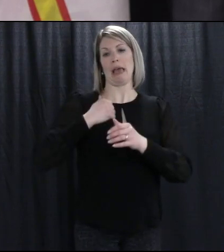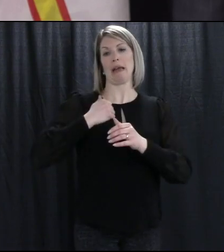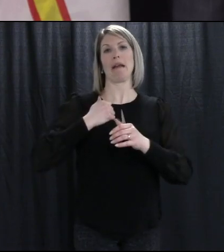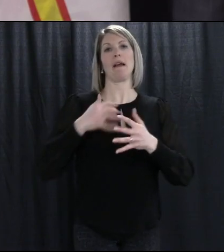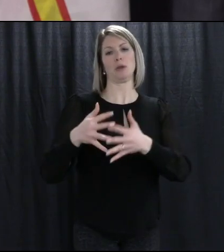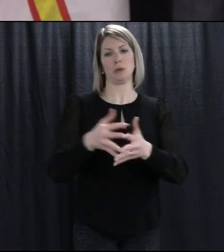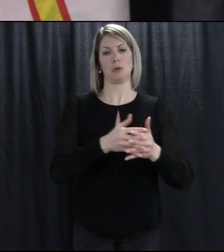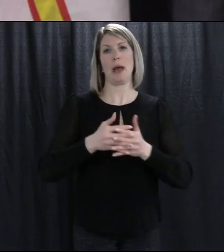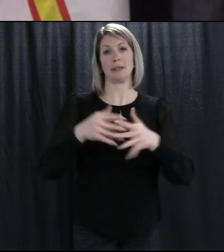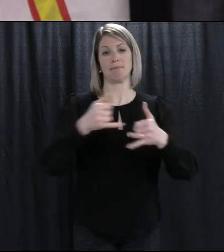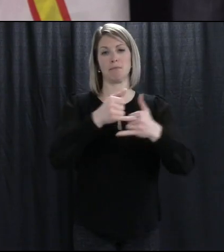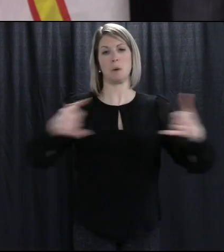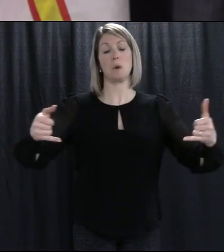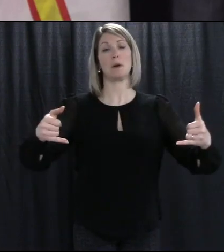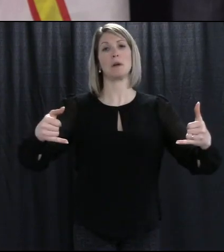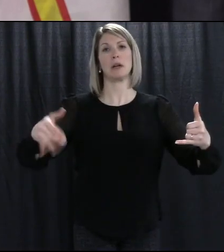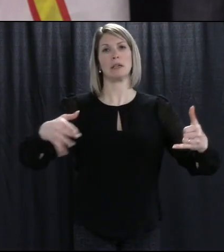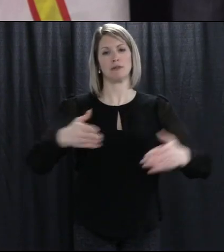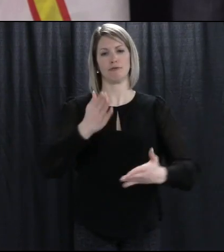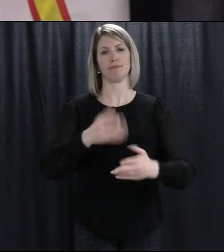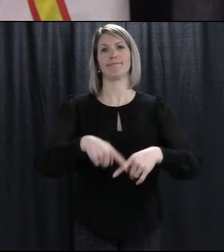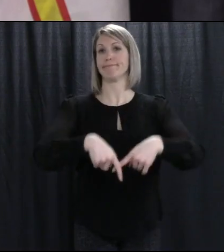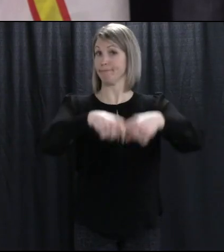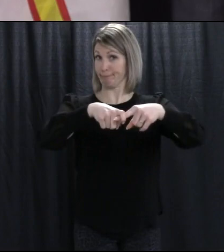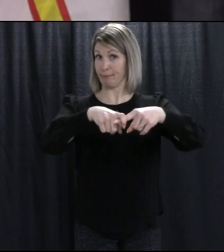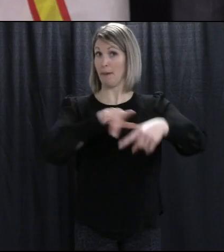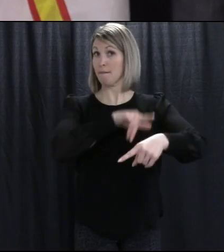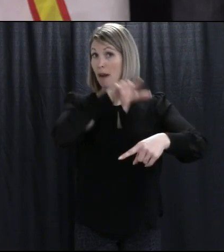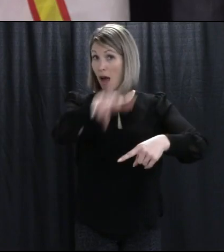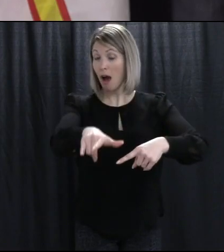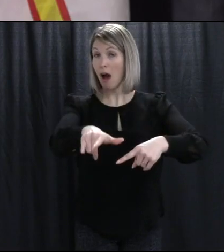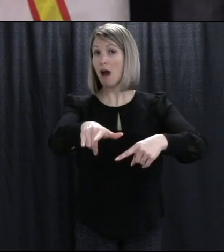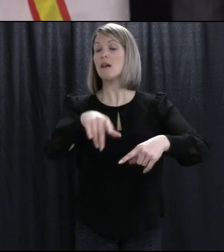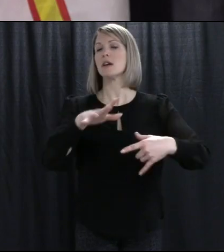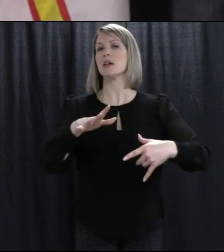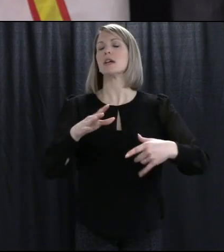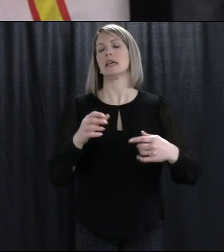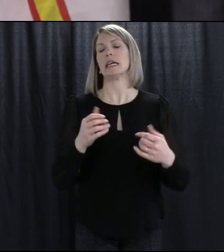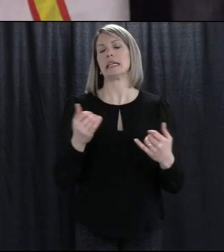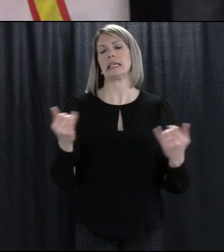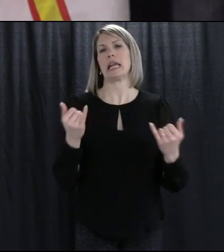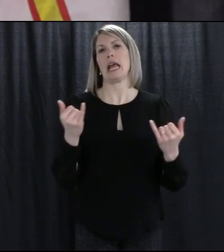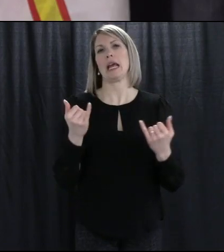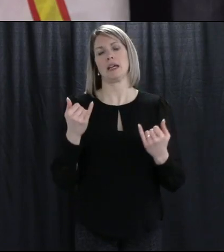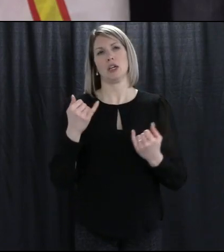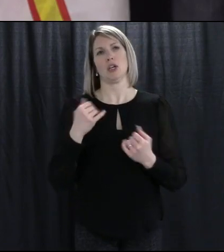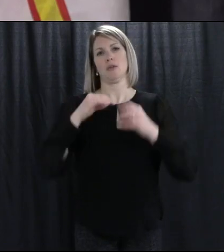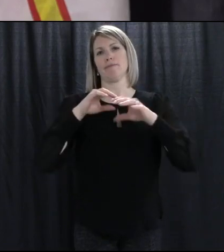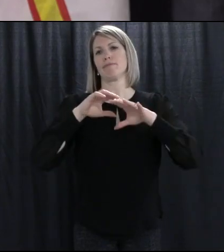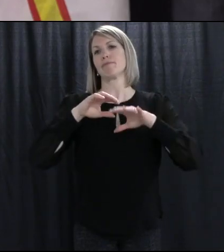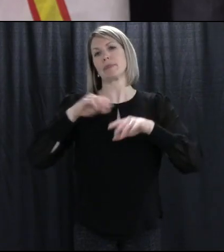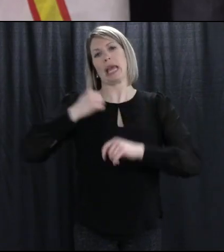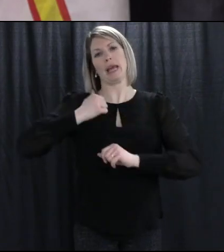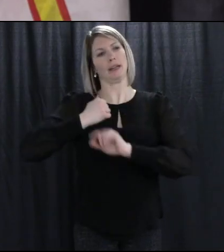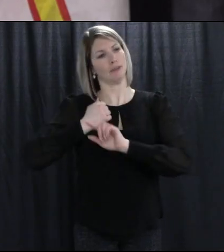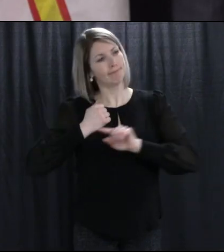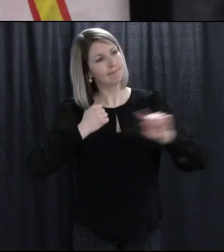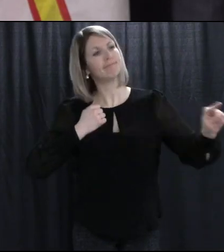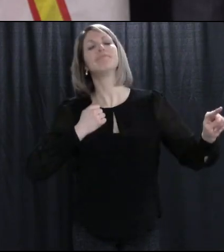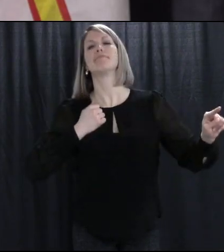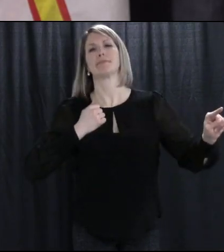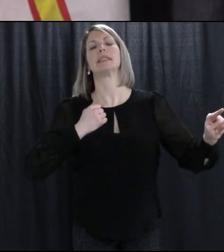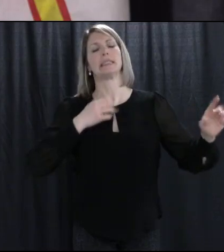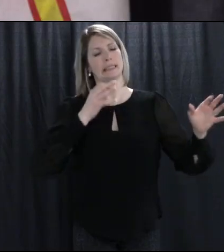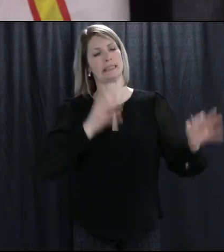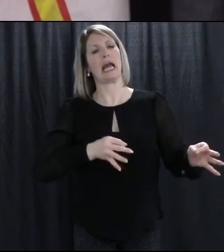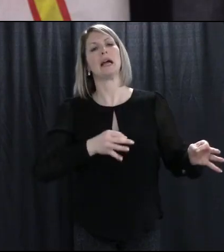States, that was a big topic of the discussion today with the premiers and with the deputy prime ministers. And pleased to hear that, you know, those